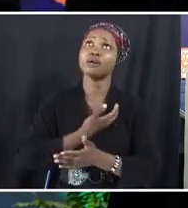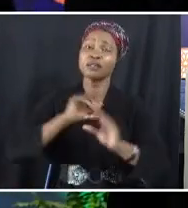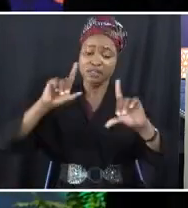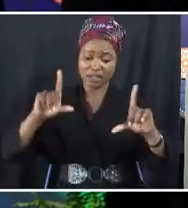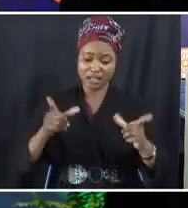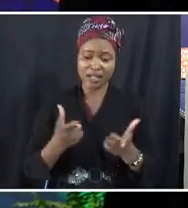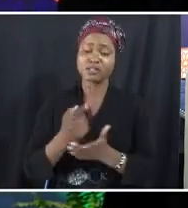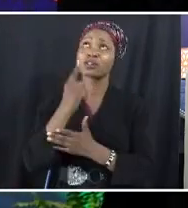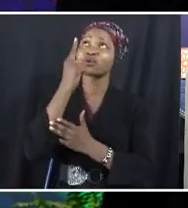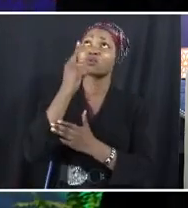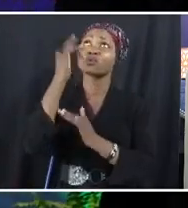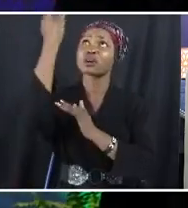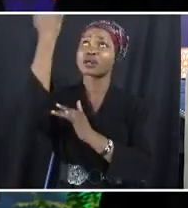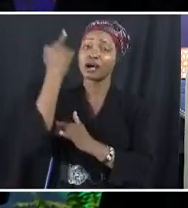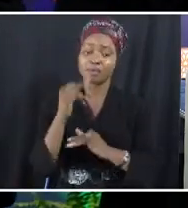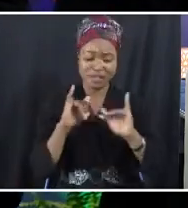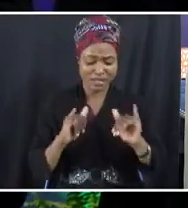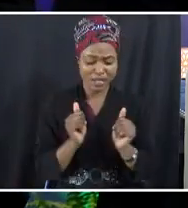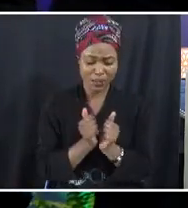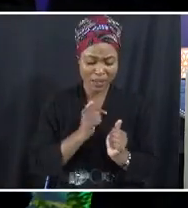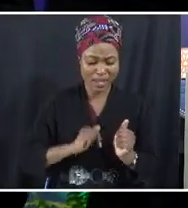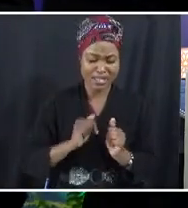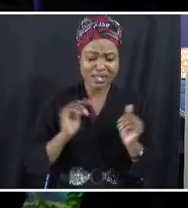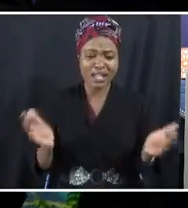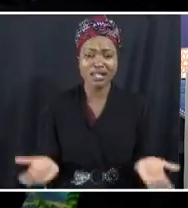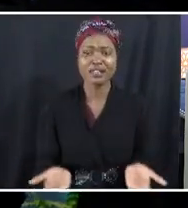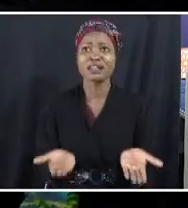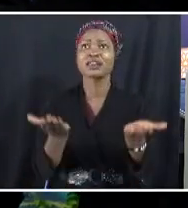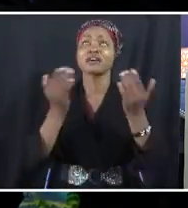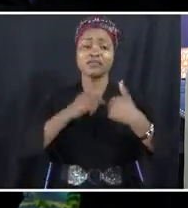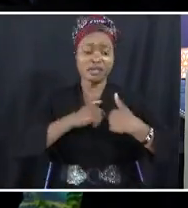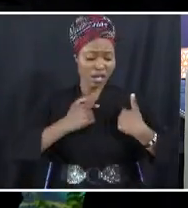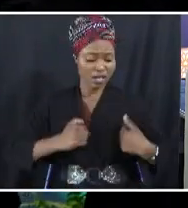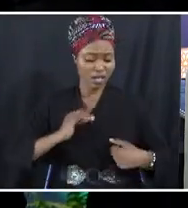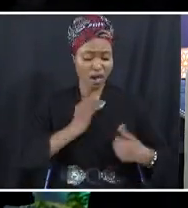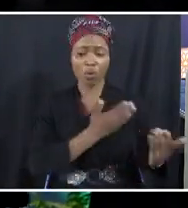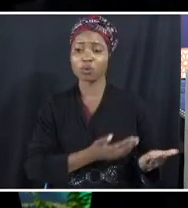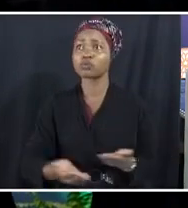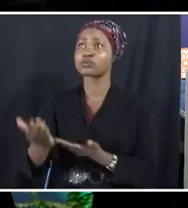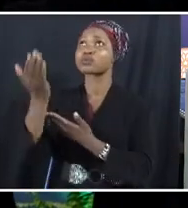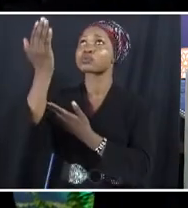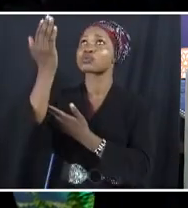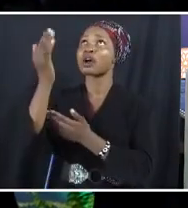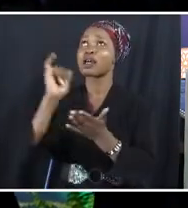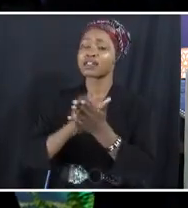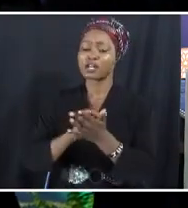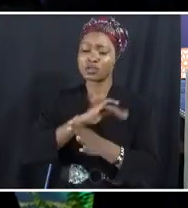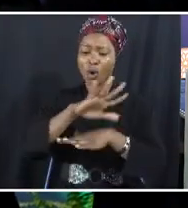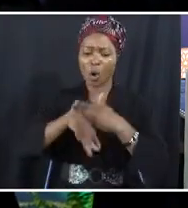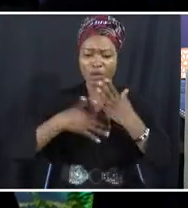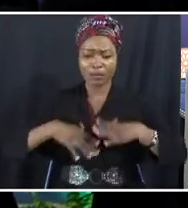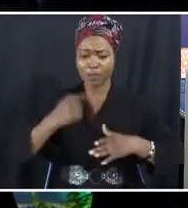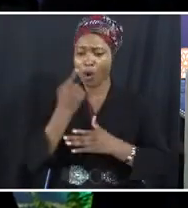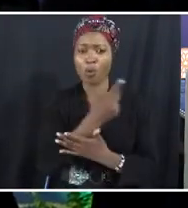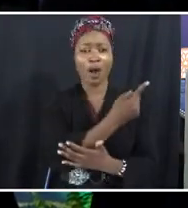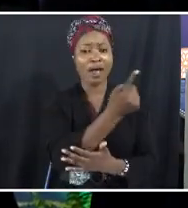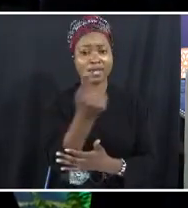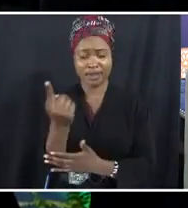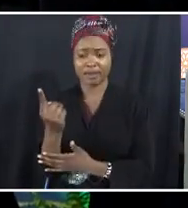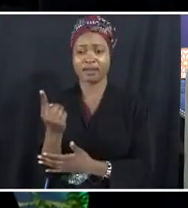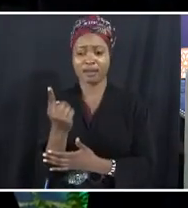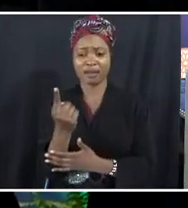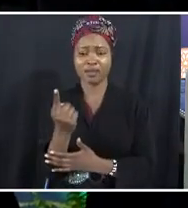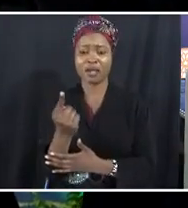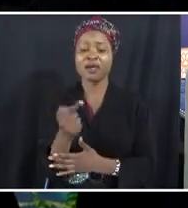you indwell us. Lift our hearts up to you, that everyone who is in the audience chamber of